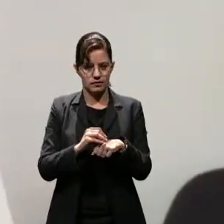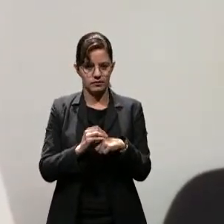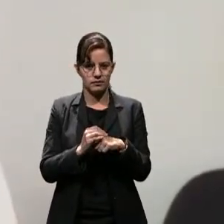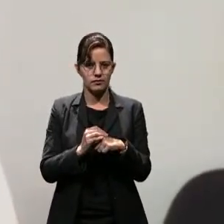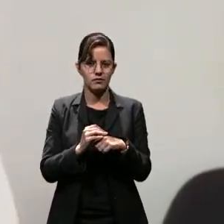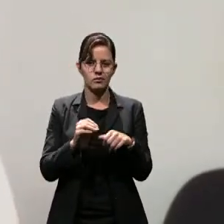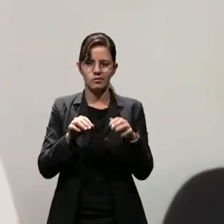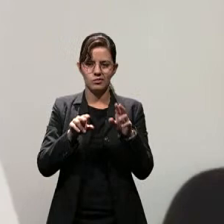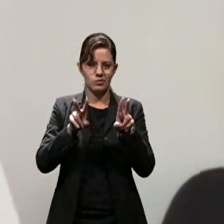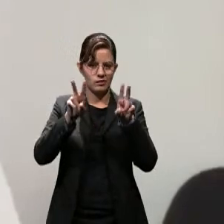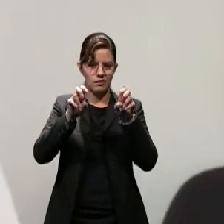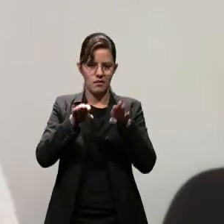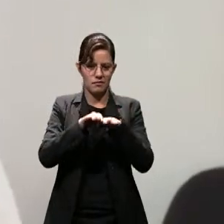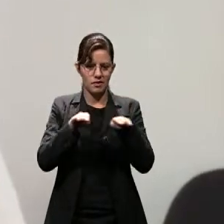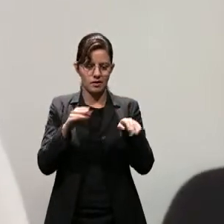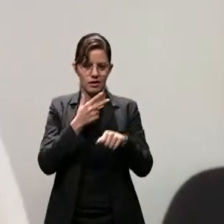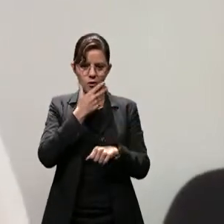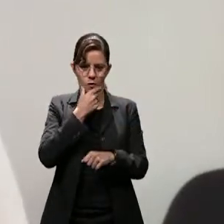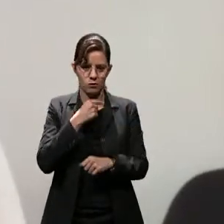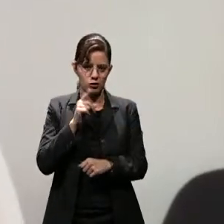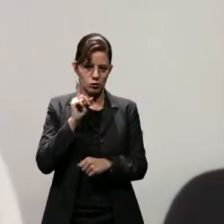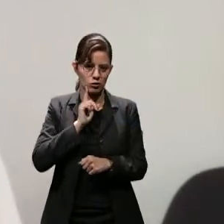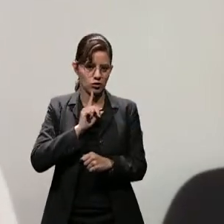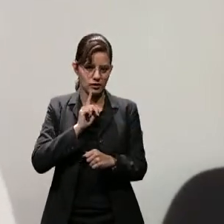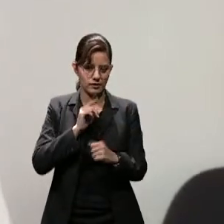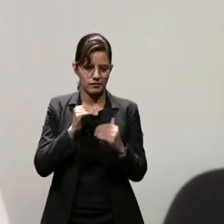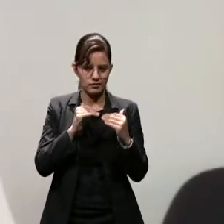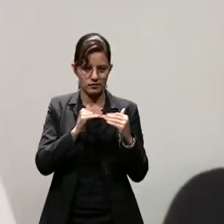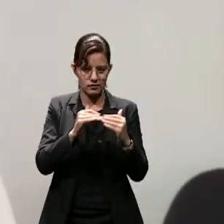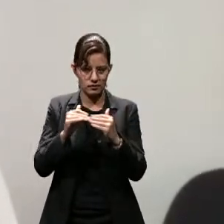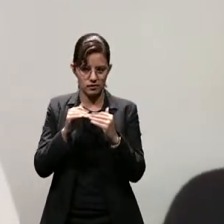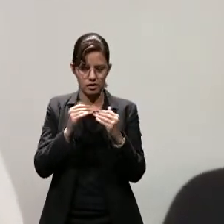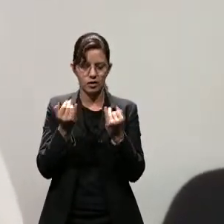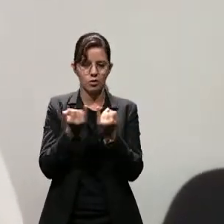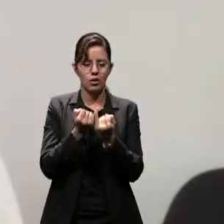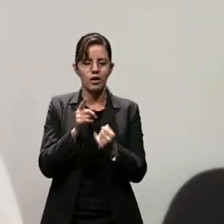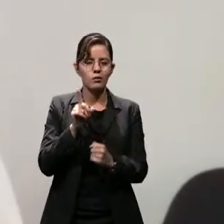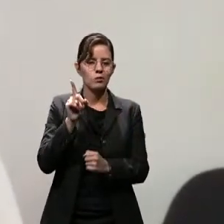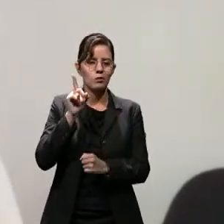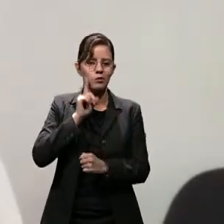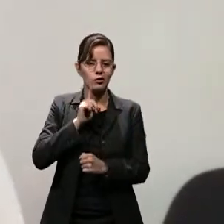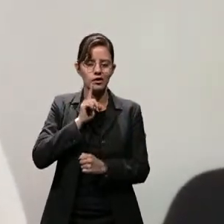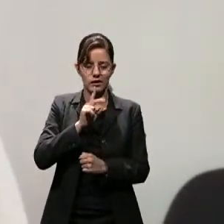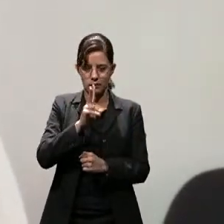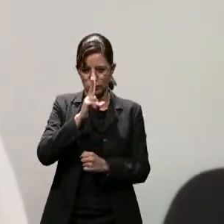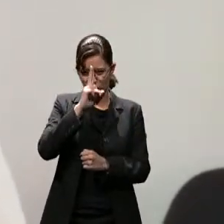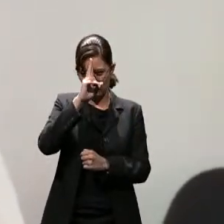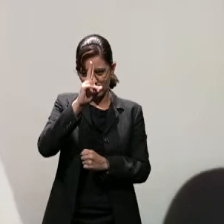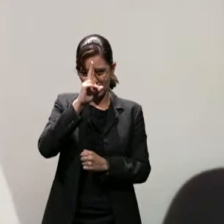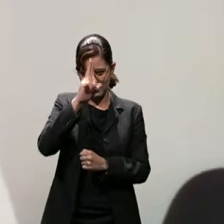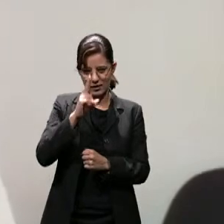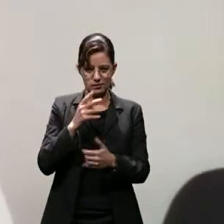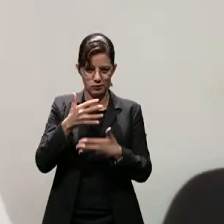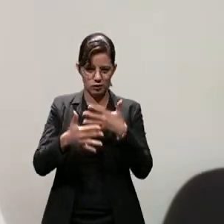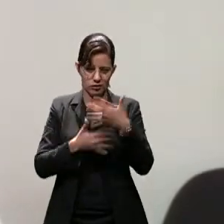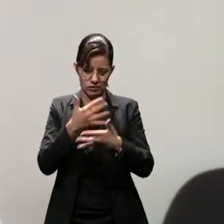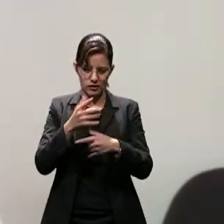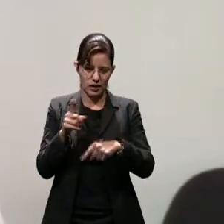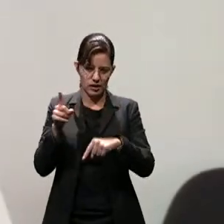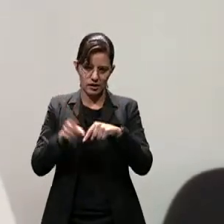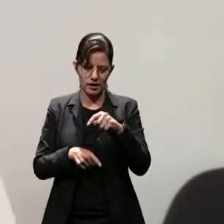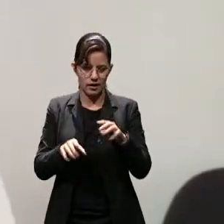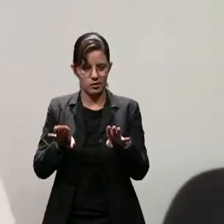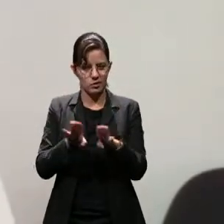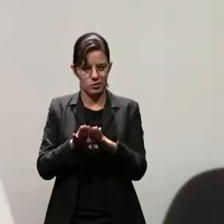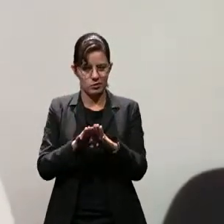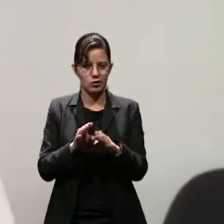hindering progress regarding parity and the eradication of violence against women that